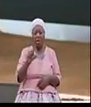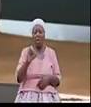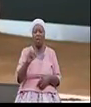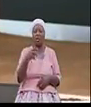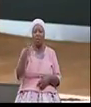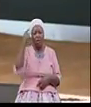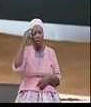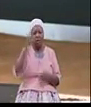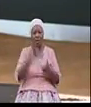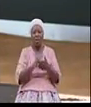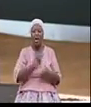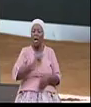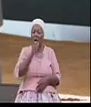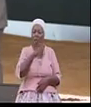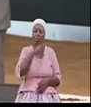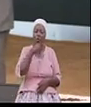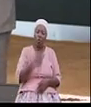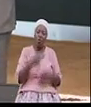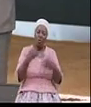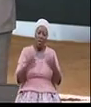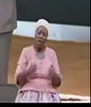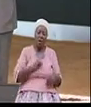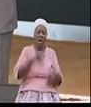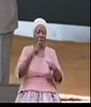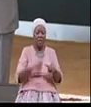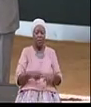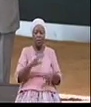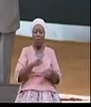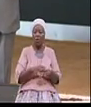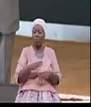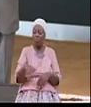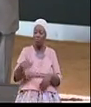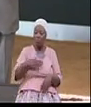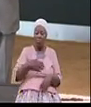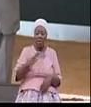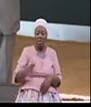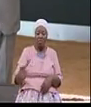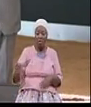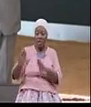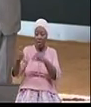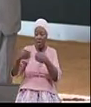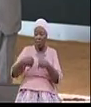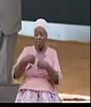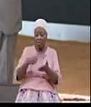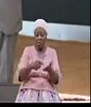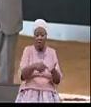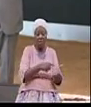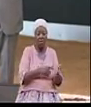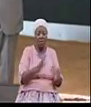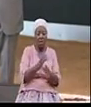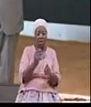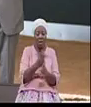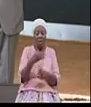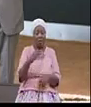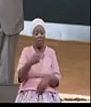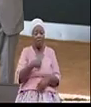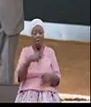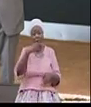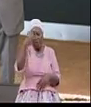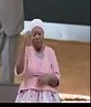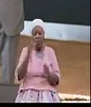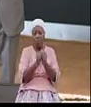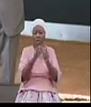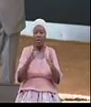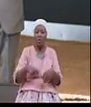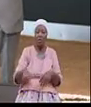these sons. Give me this and give me that. Take care of me. Without them,